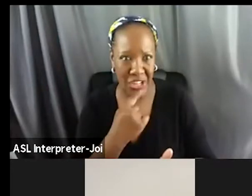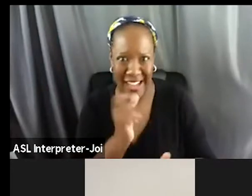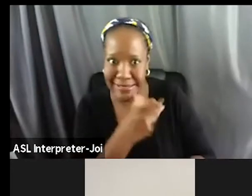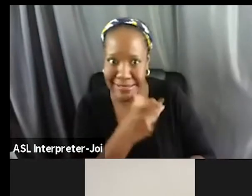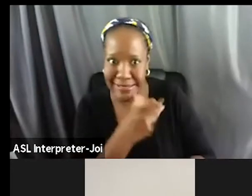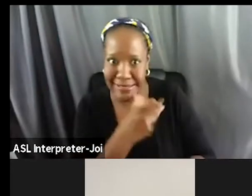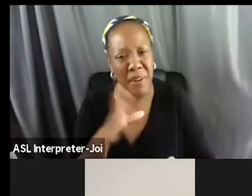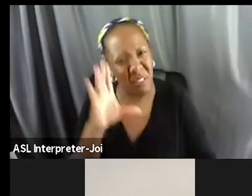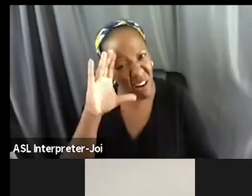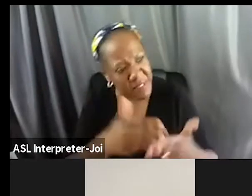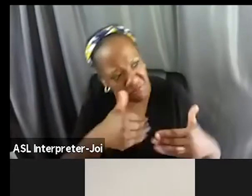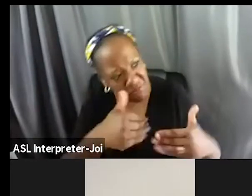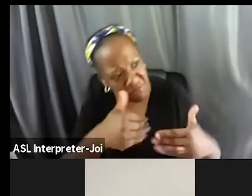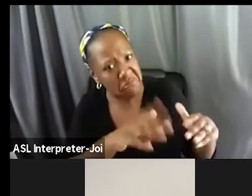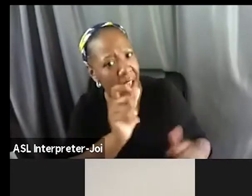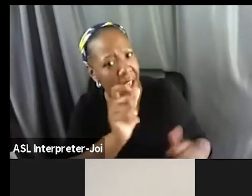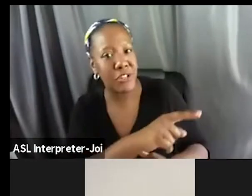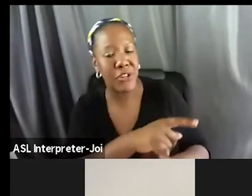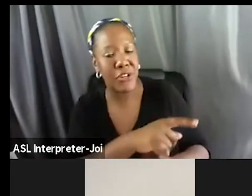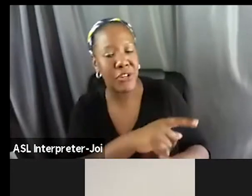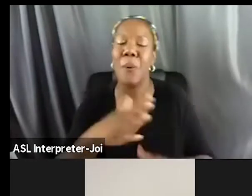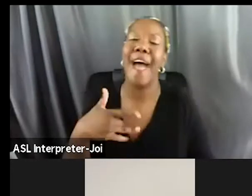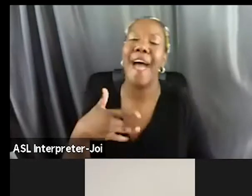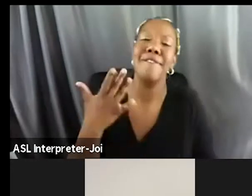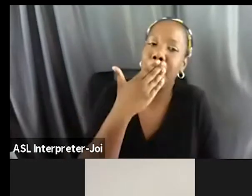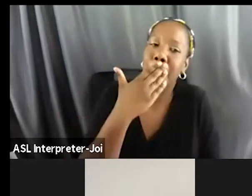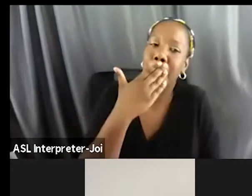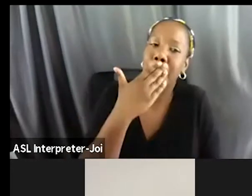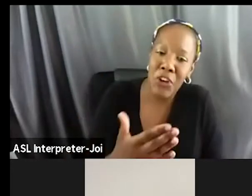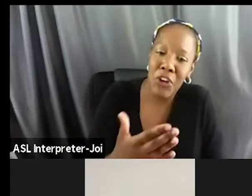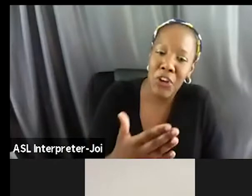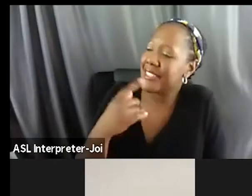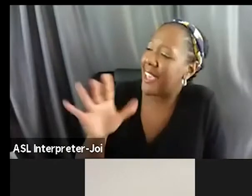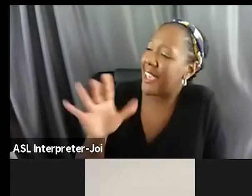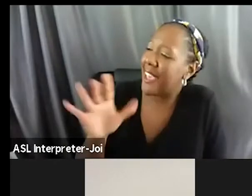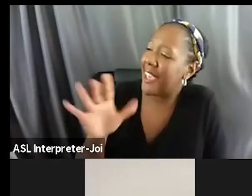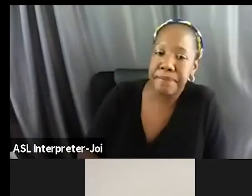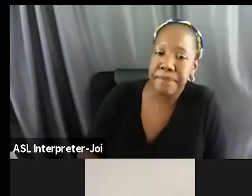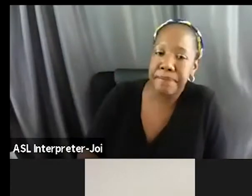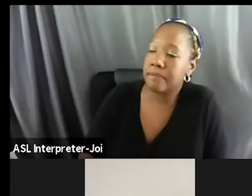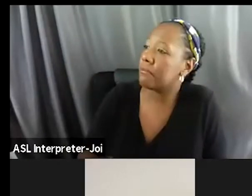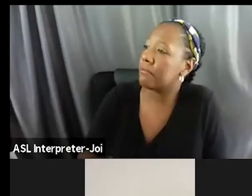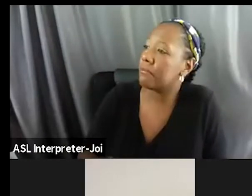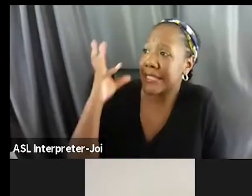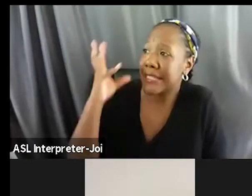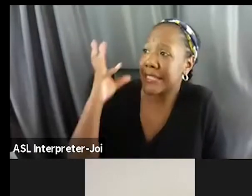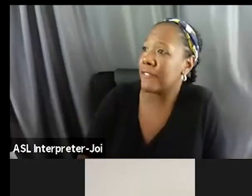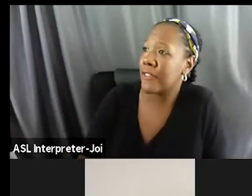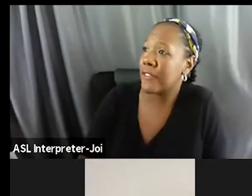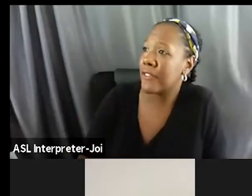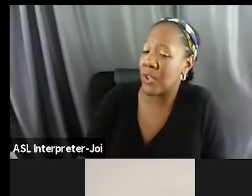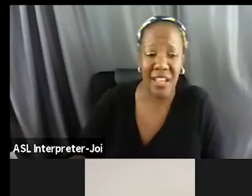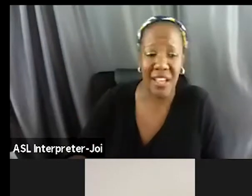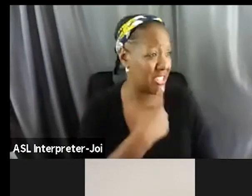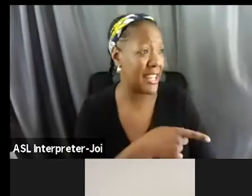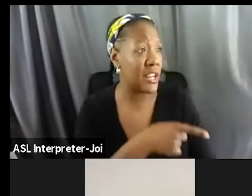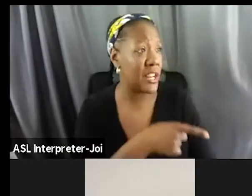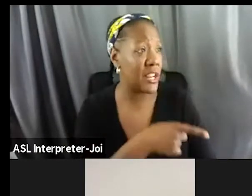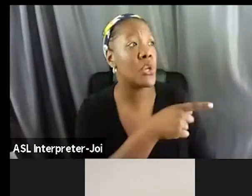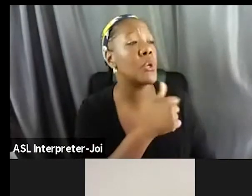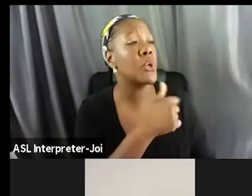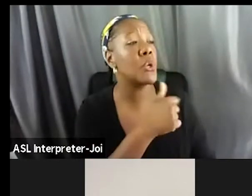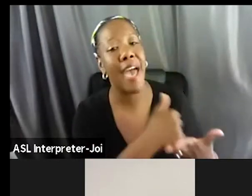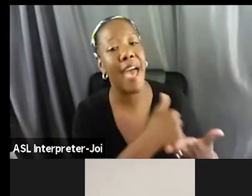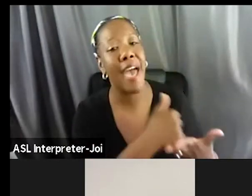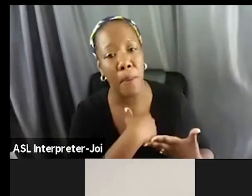And so that made me feel really good to be able to say, that it's beautiful. And she said, "You've helped me